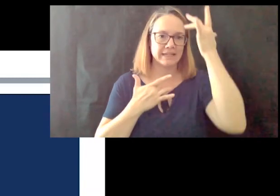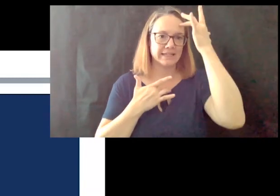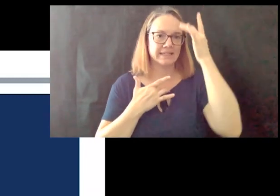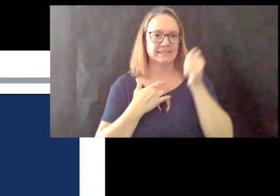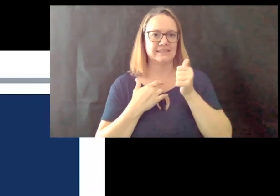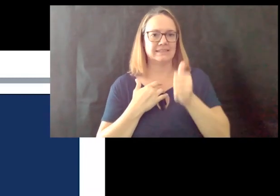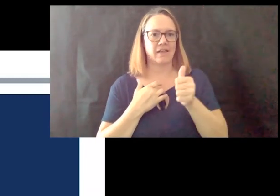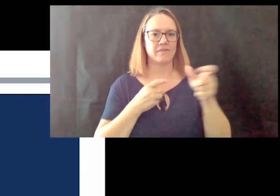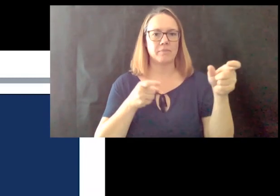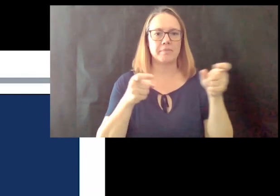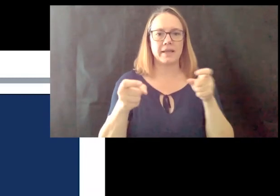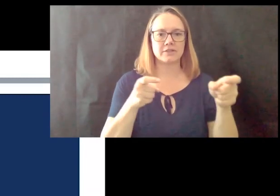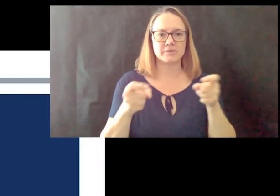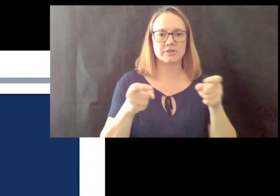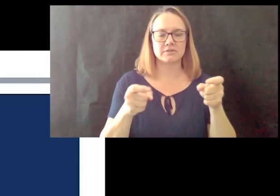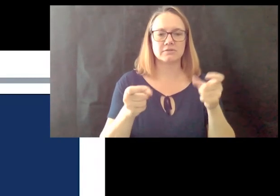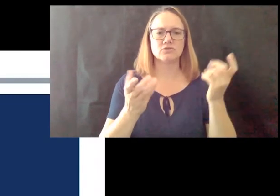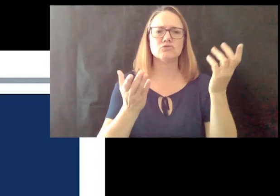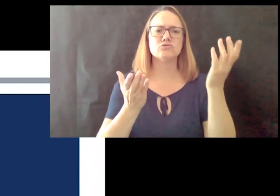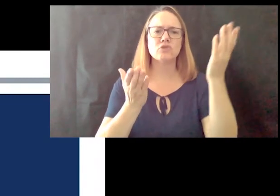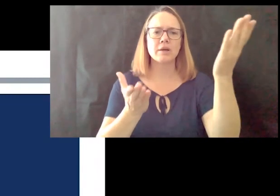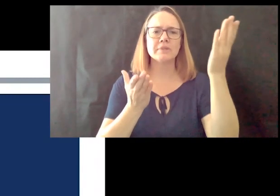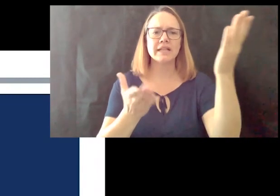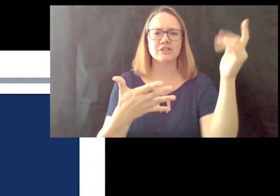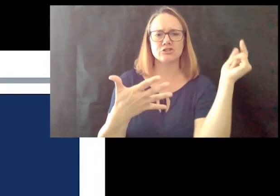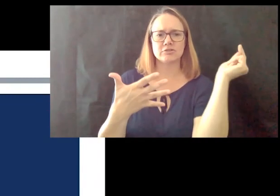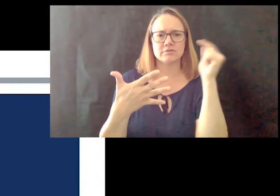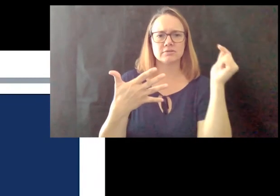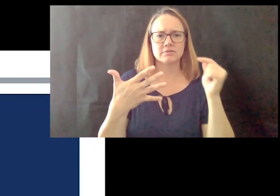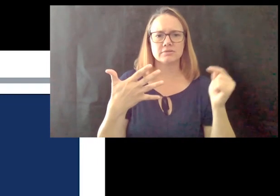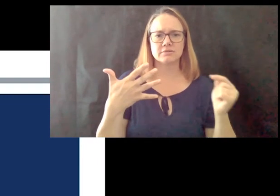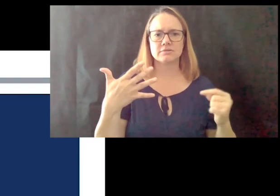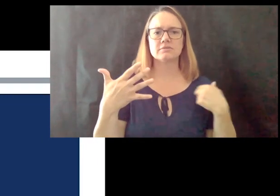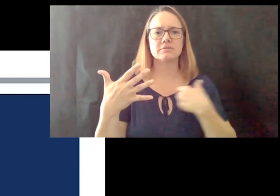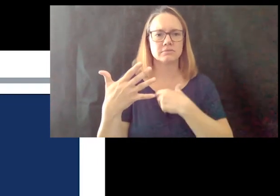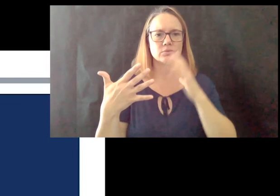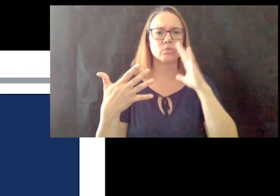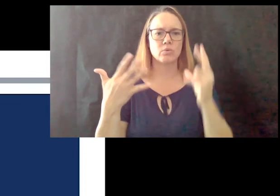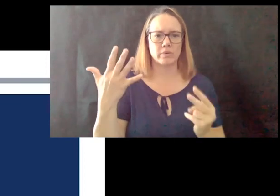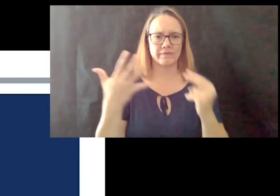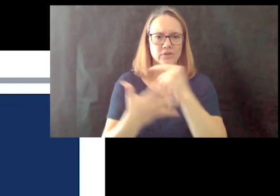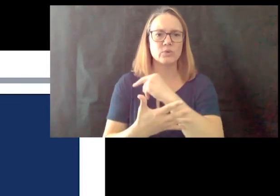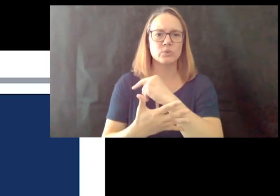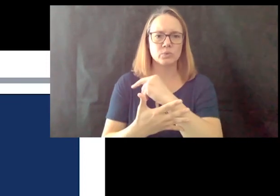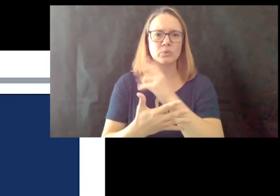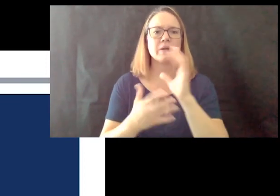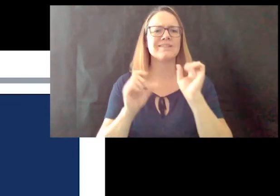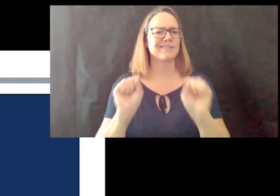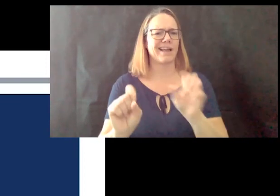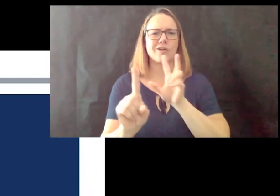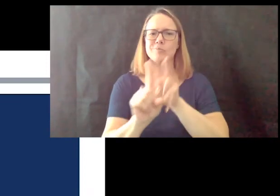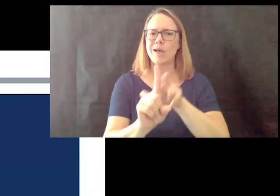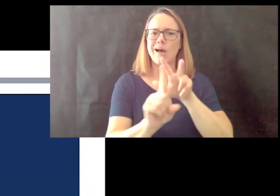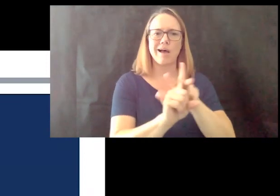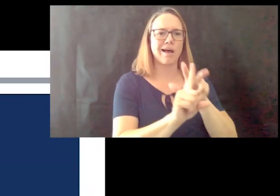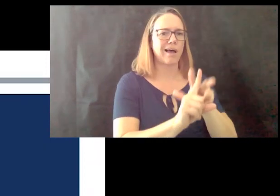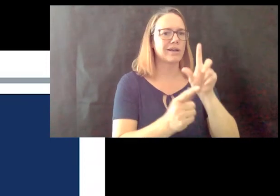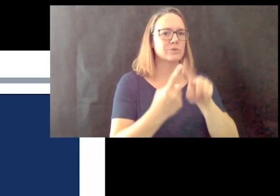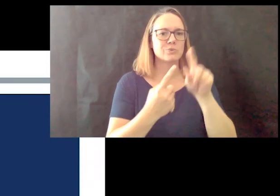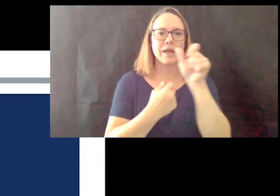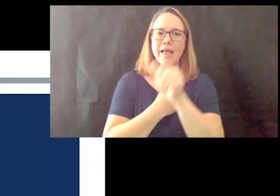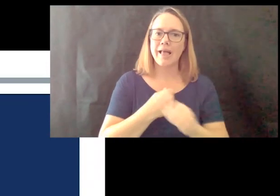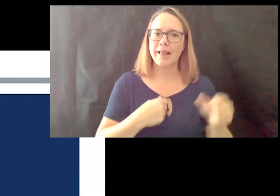of diabetes self-management. However, these recommendations that we are going to be going over today really can be applied to